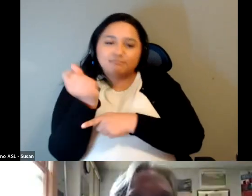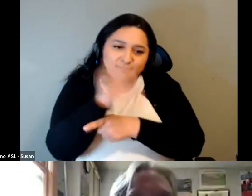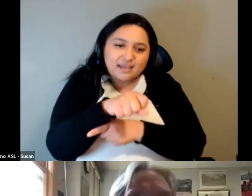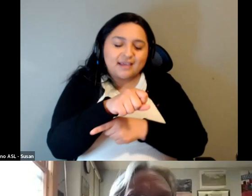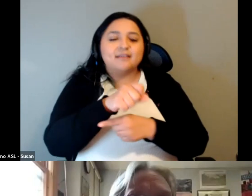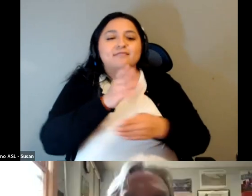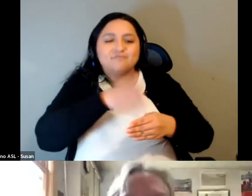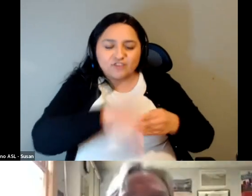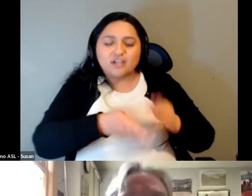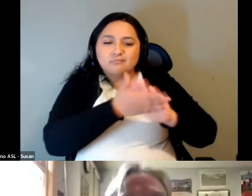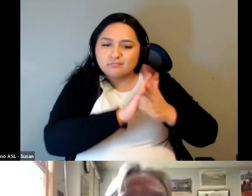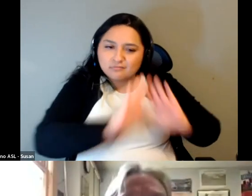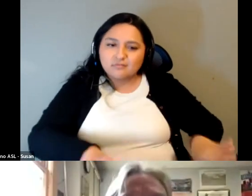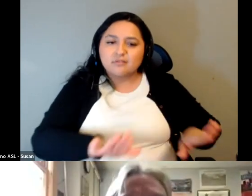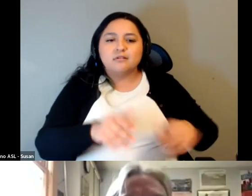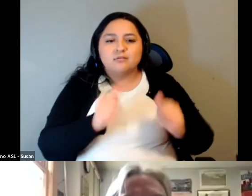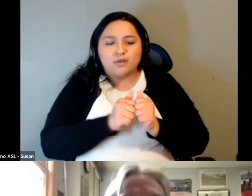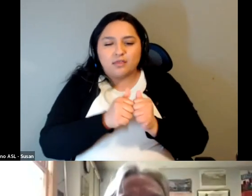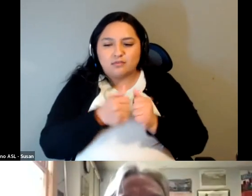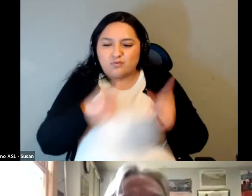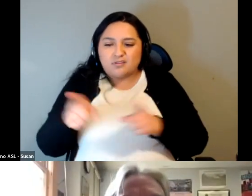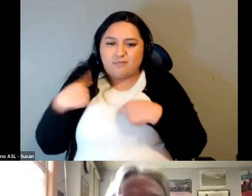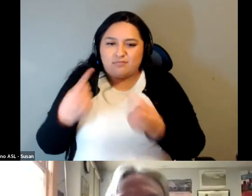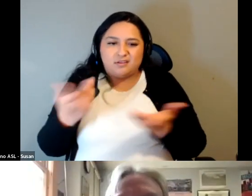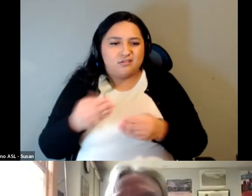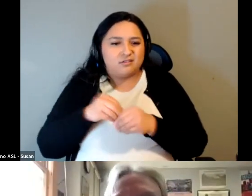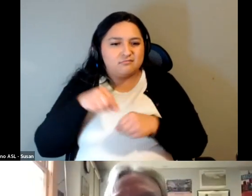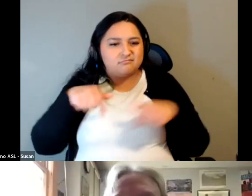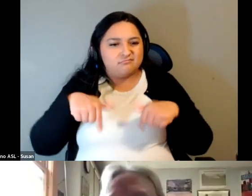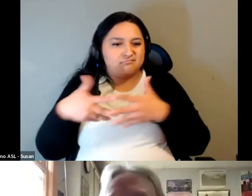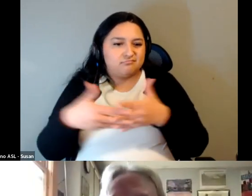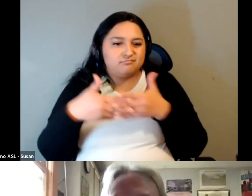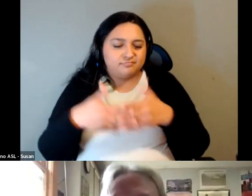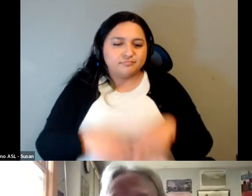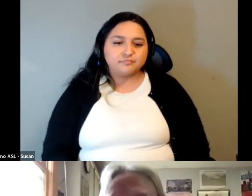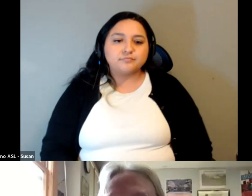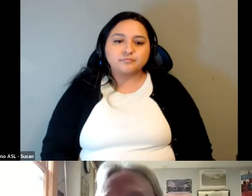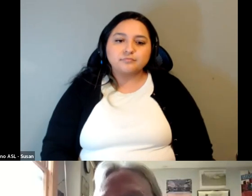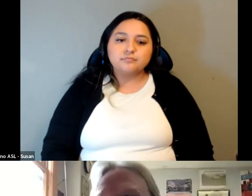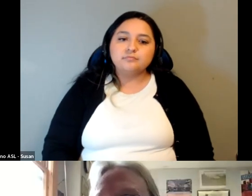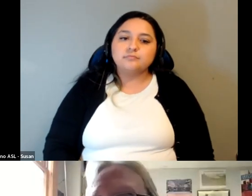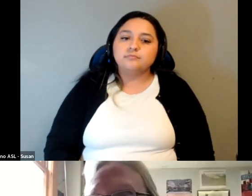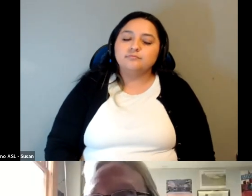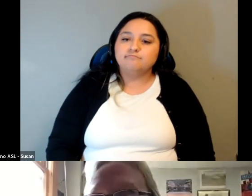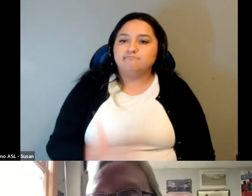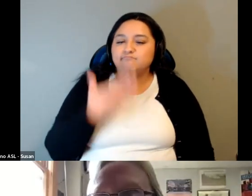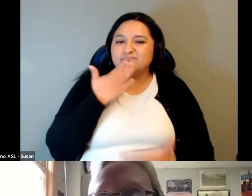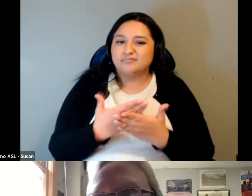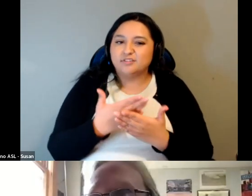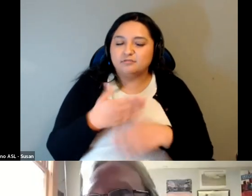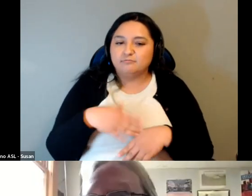education, and healthcare in this country. That's an excellent note to end on, to remember against